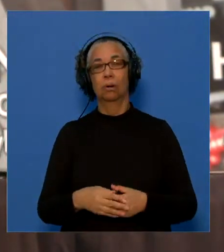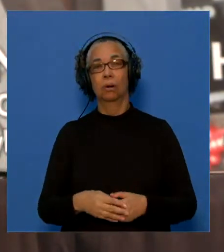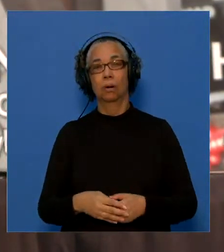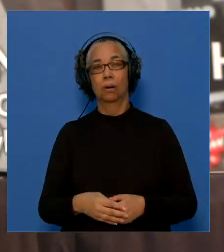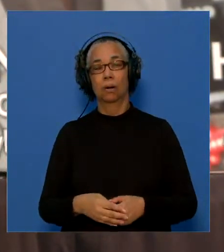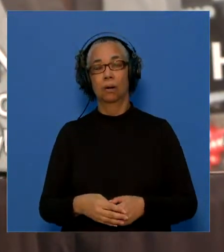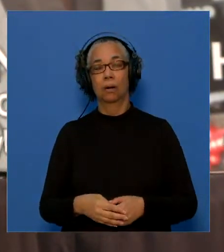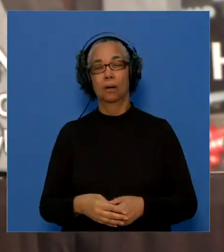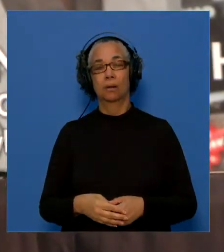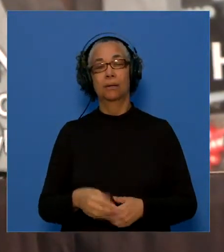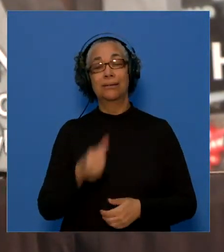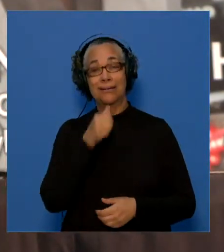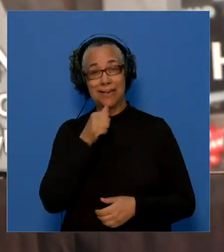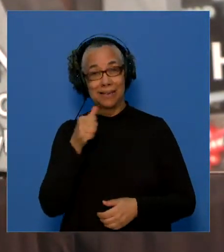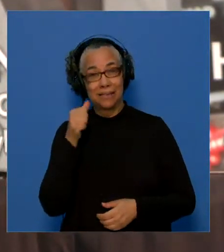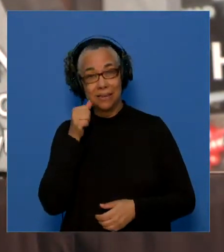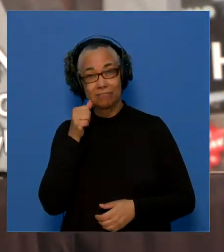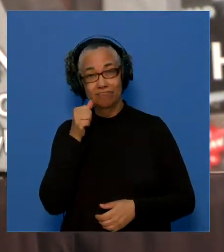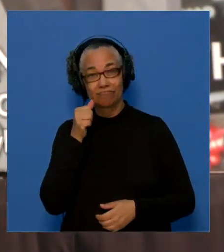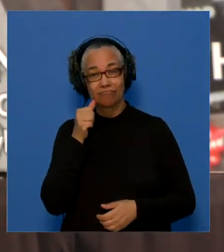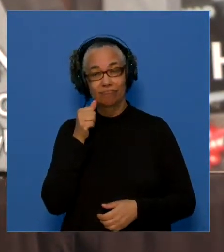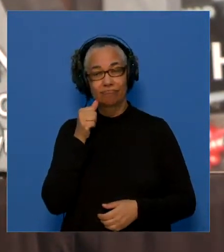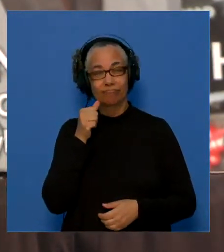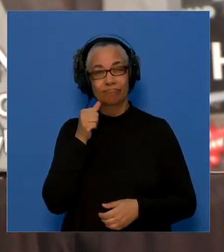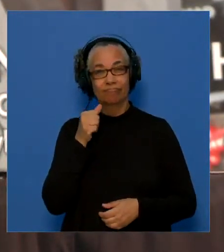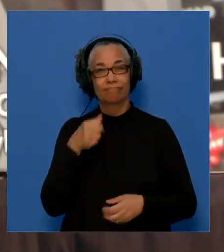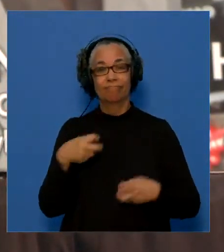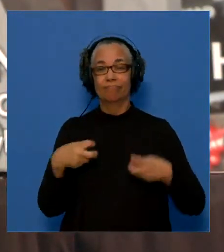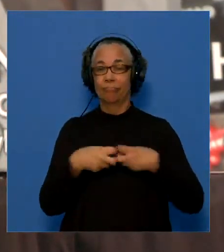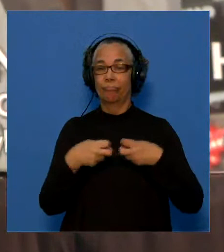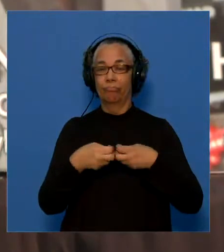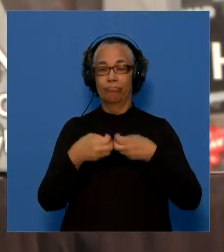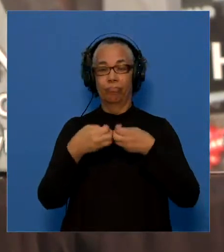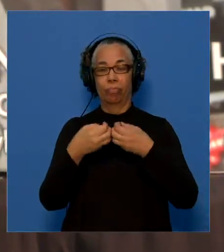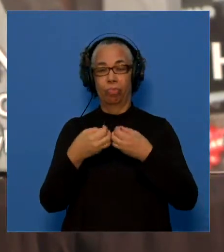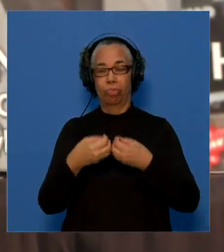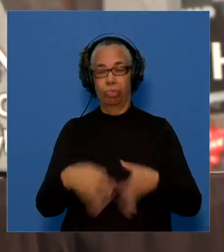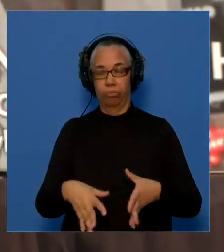Yesterday, just yesterday, there was loss of power to over